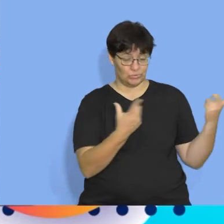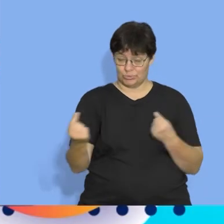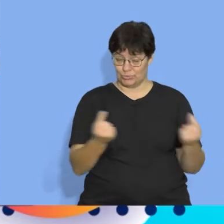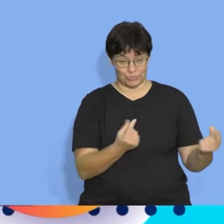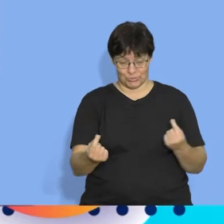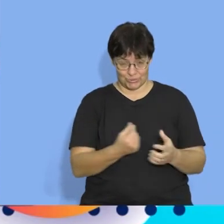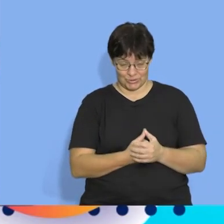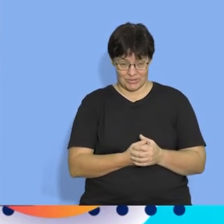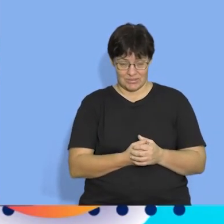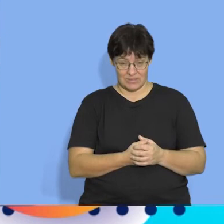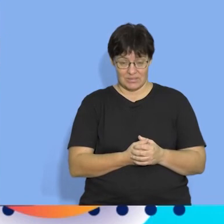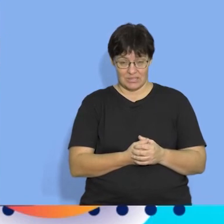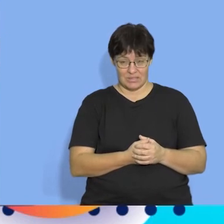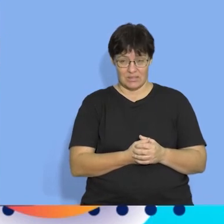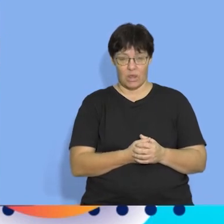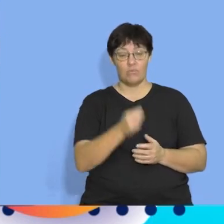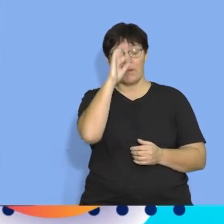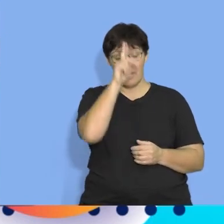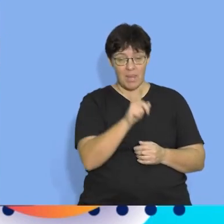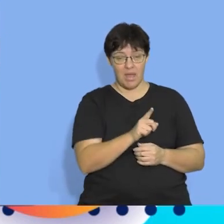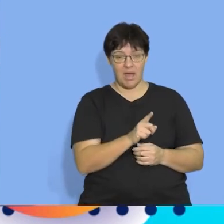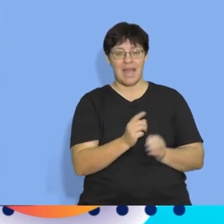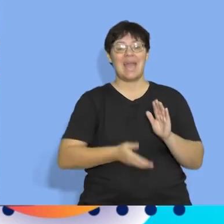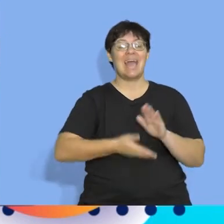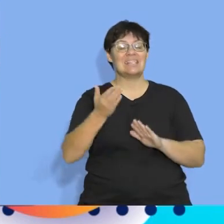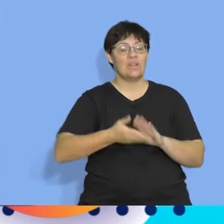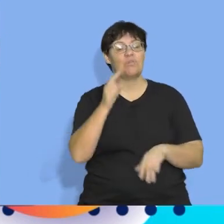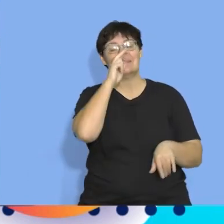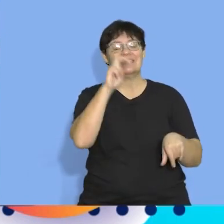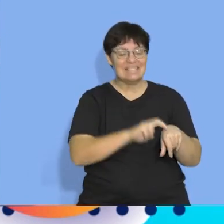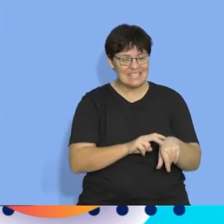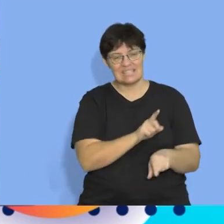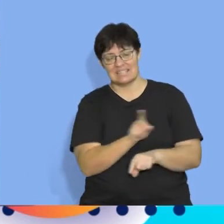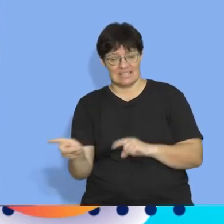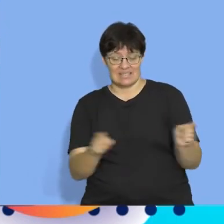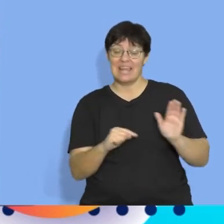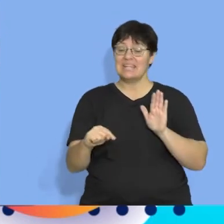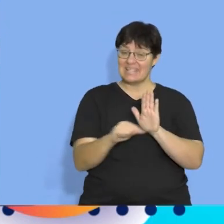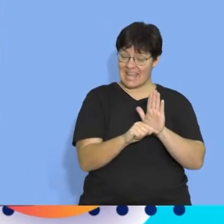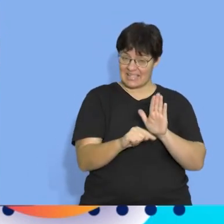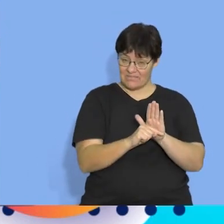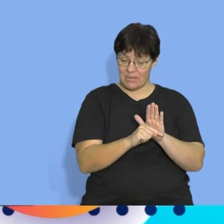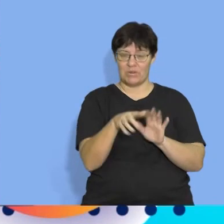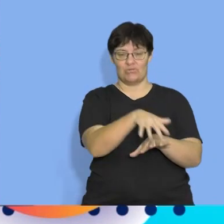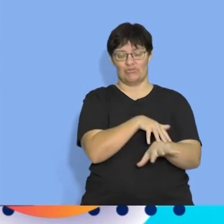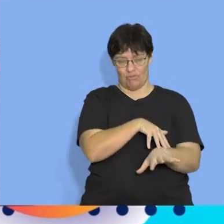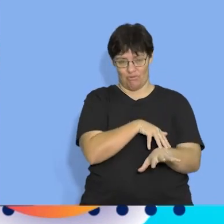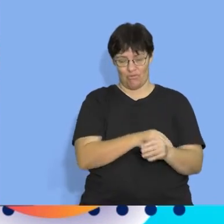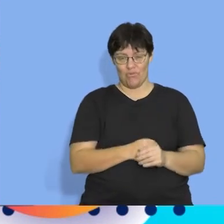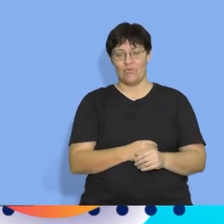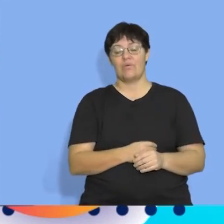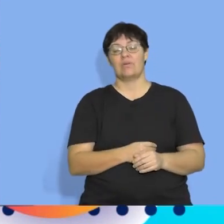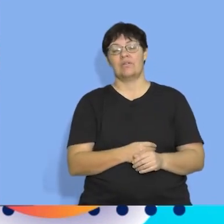Okay, remember about the direction of acceleration. negative acceleration because it's slowing